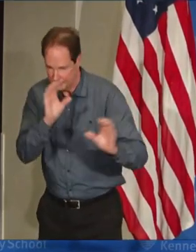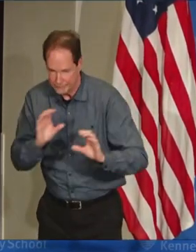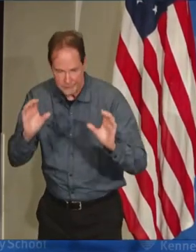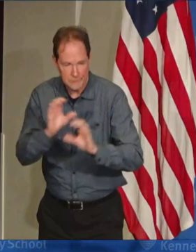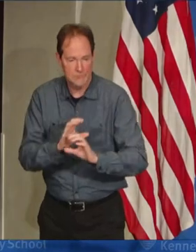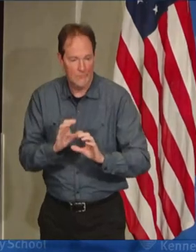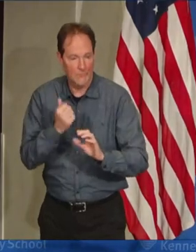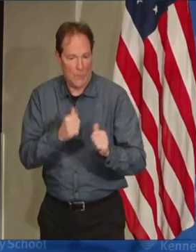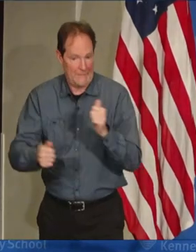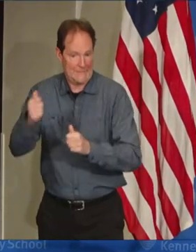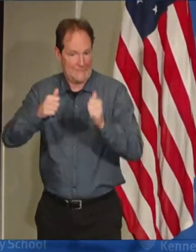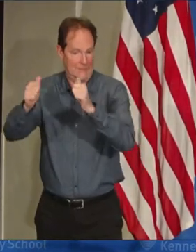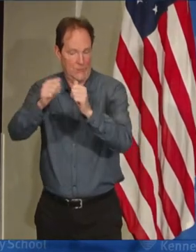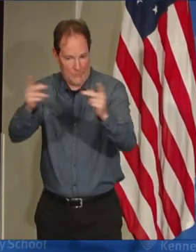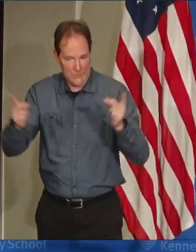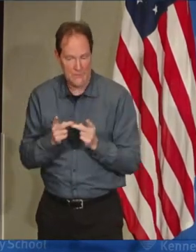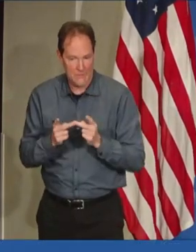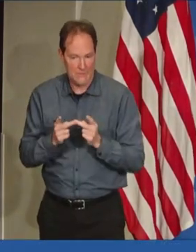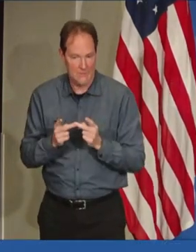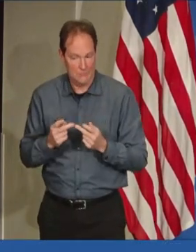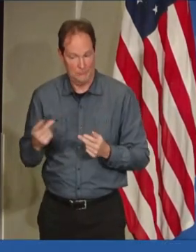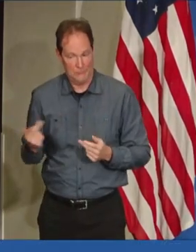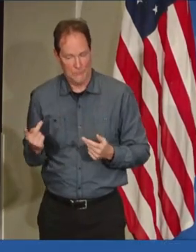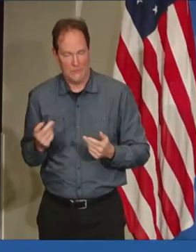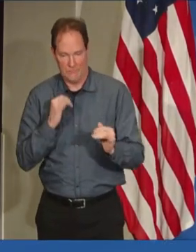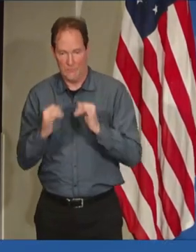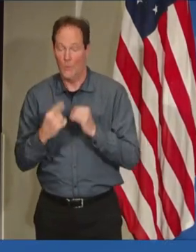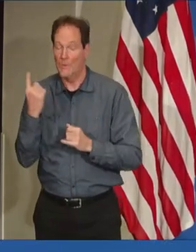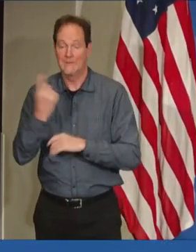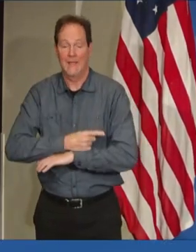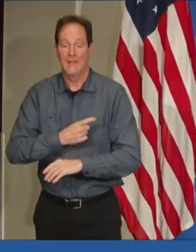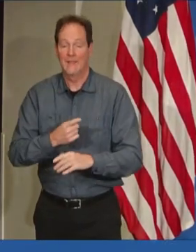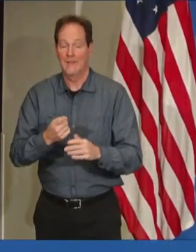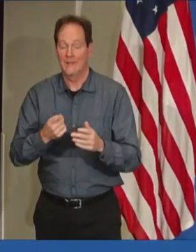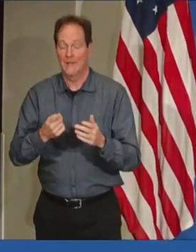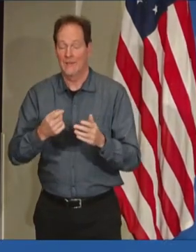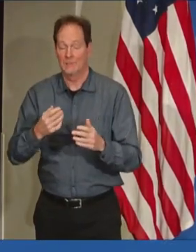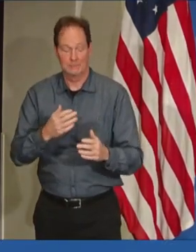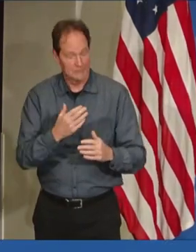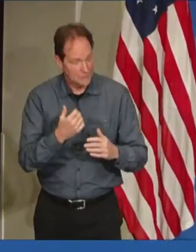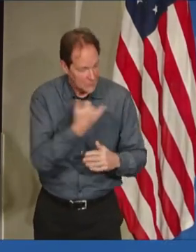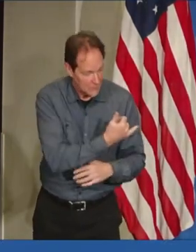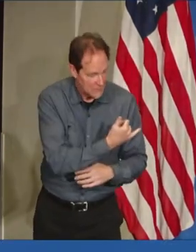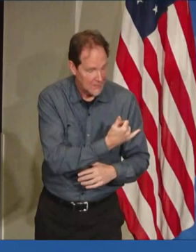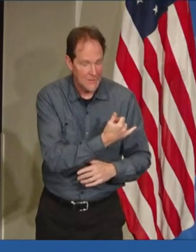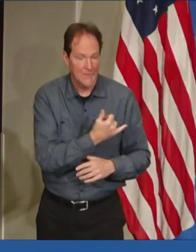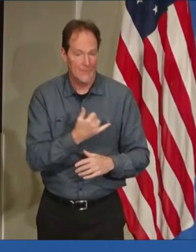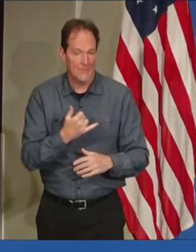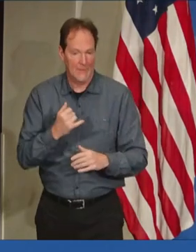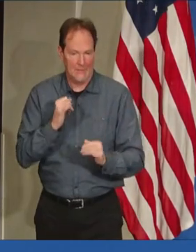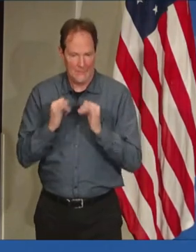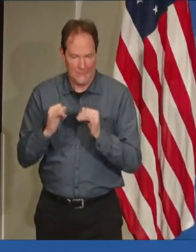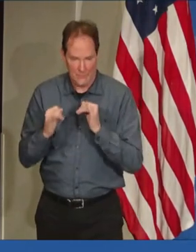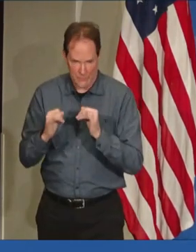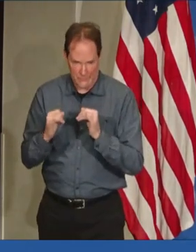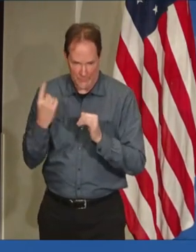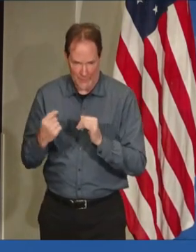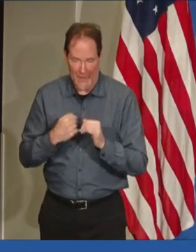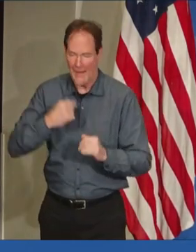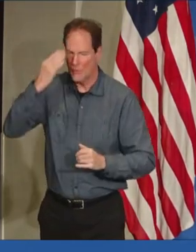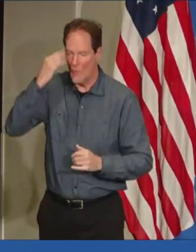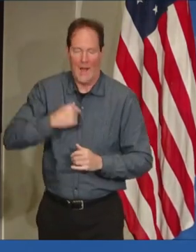senior positions. And one day they called me and asked me if I would interview someone who I absolutely knew I did not want to